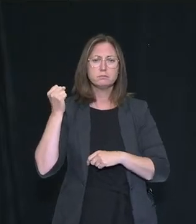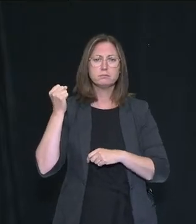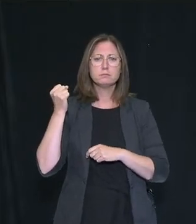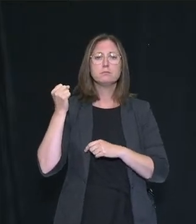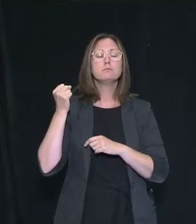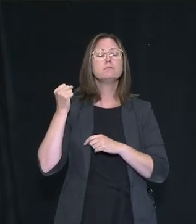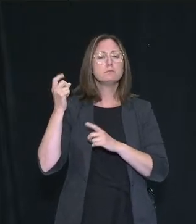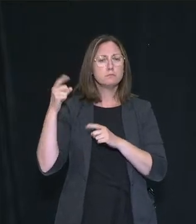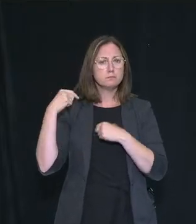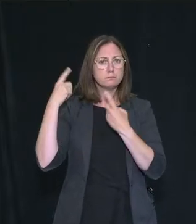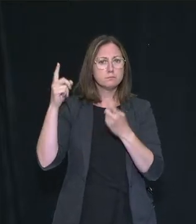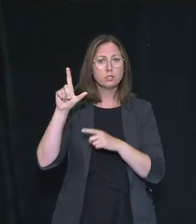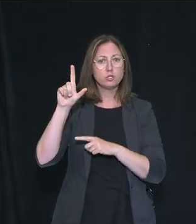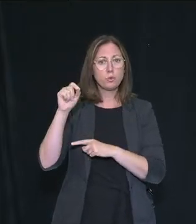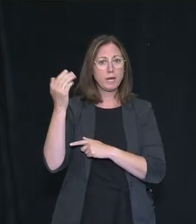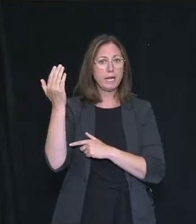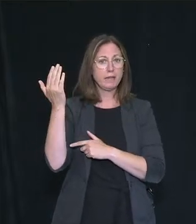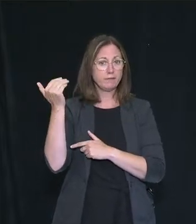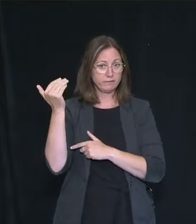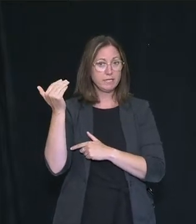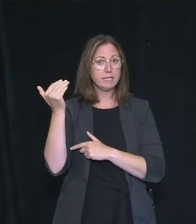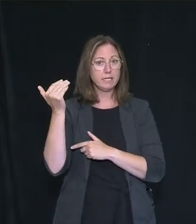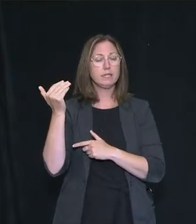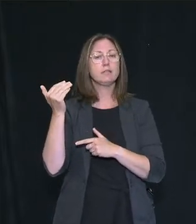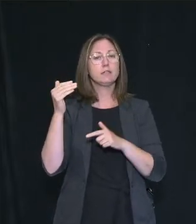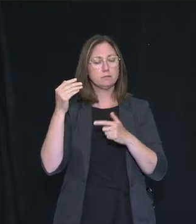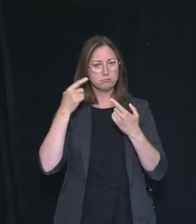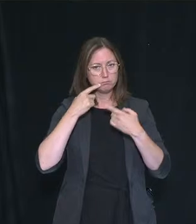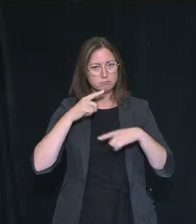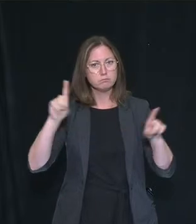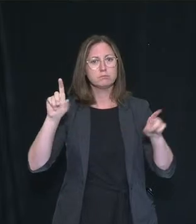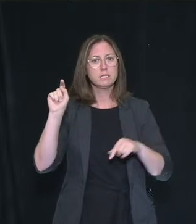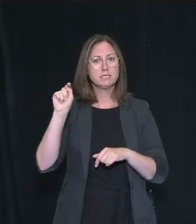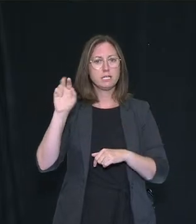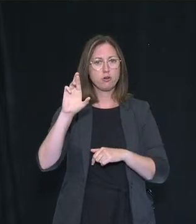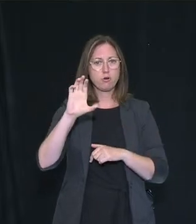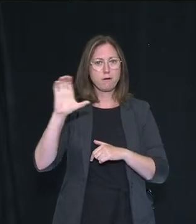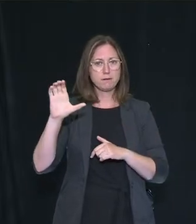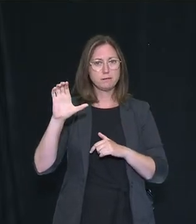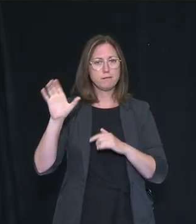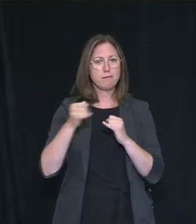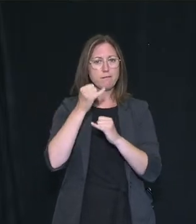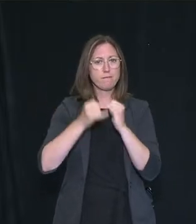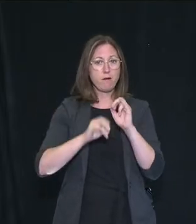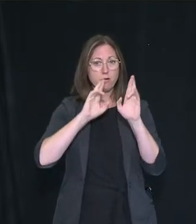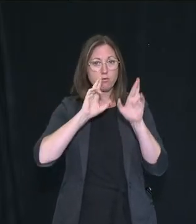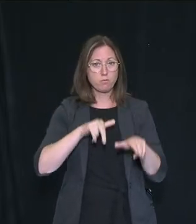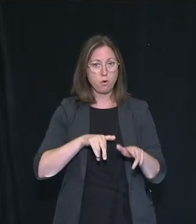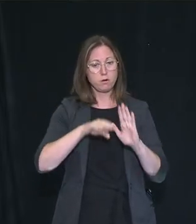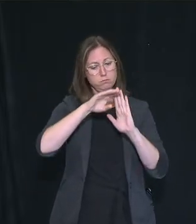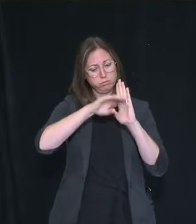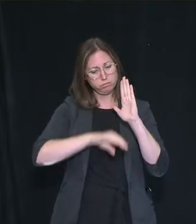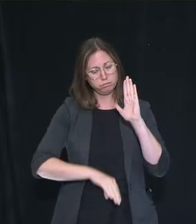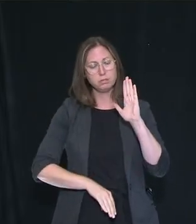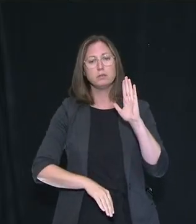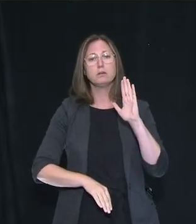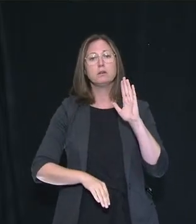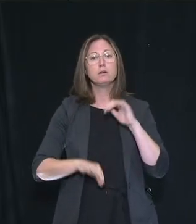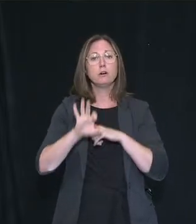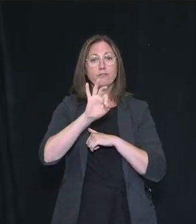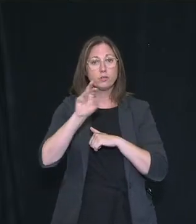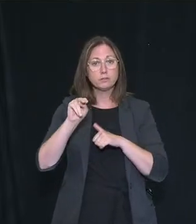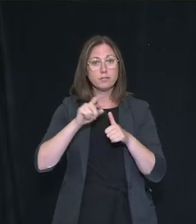Since the 2015 release of the Truth and Reconciliation Commission's final report, the First Nations,